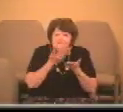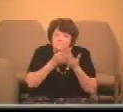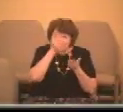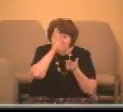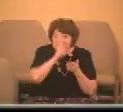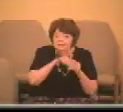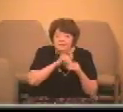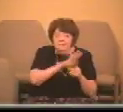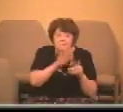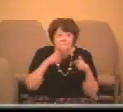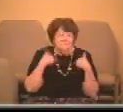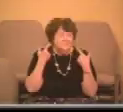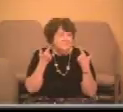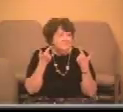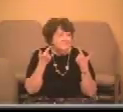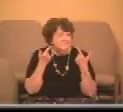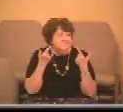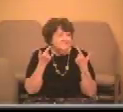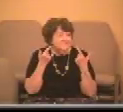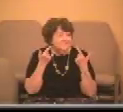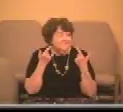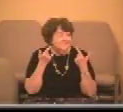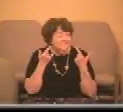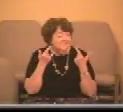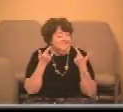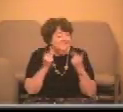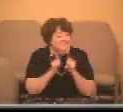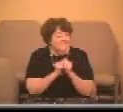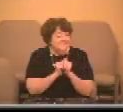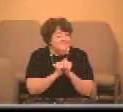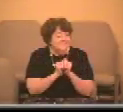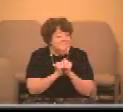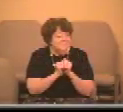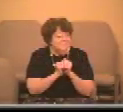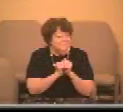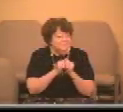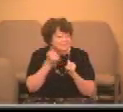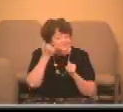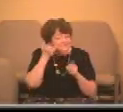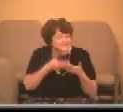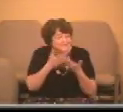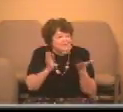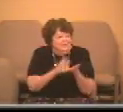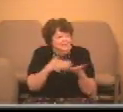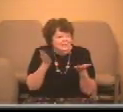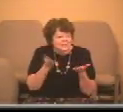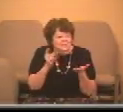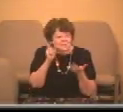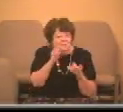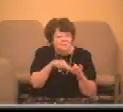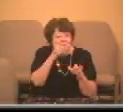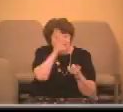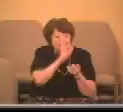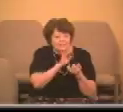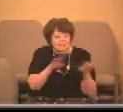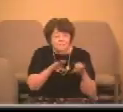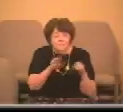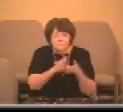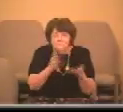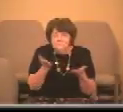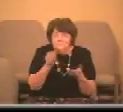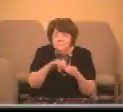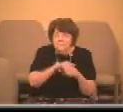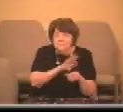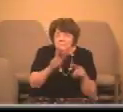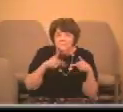you? Are you awake? Yeah, okay. If there's something specific you need God to do in your life, you can jot that down too, and